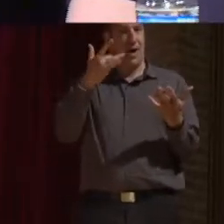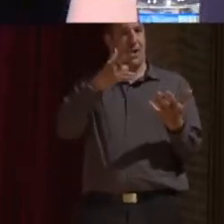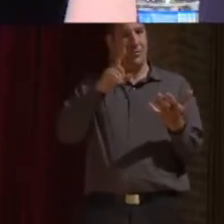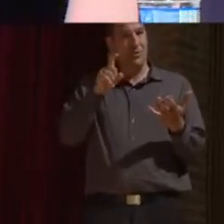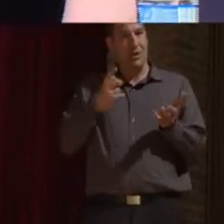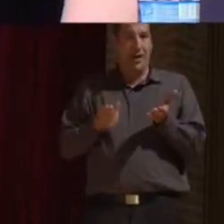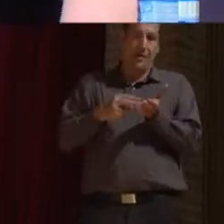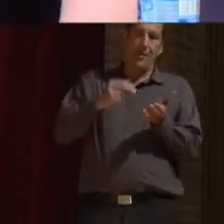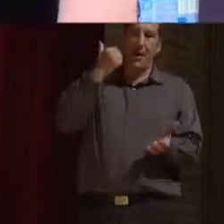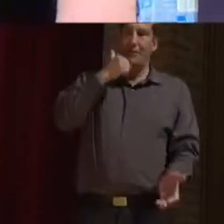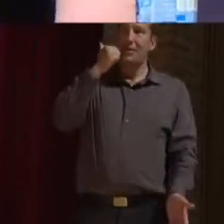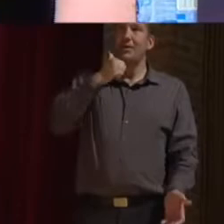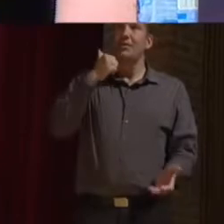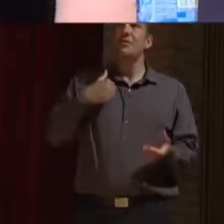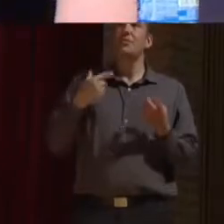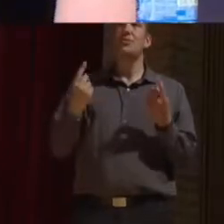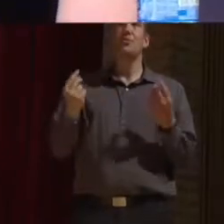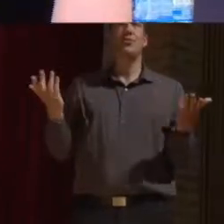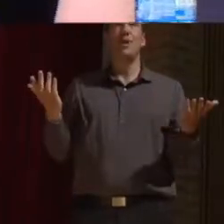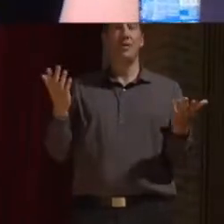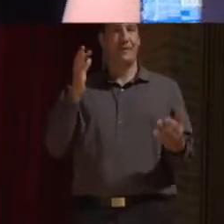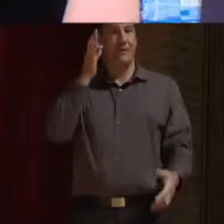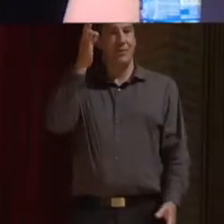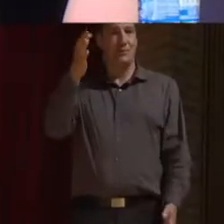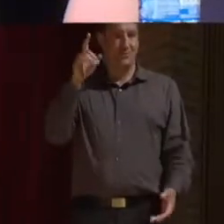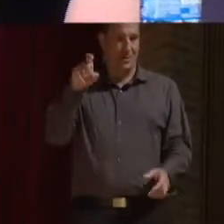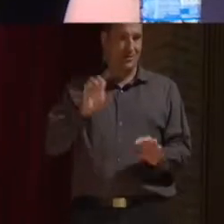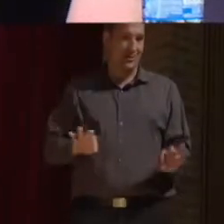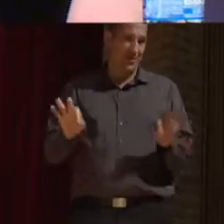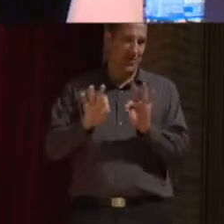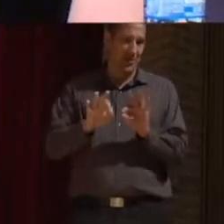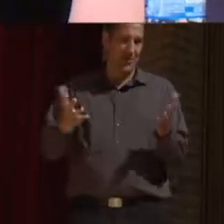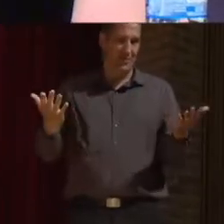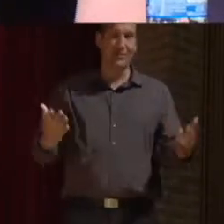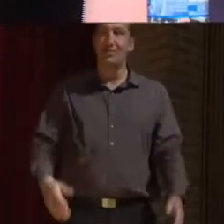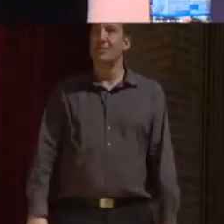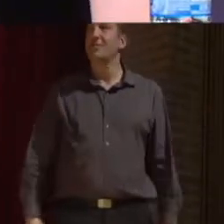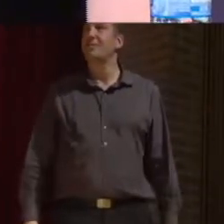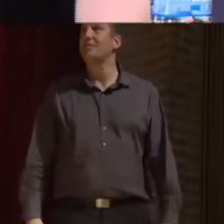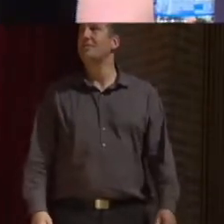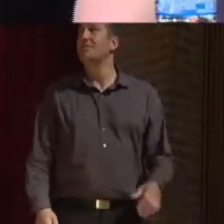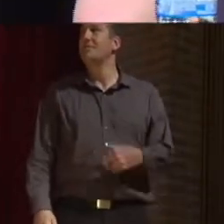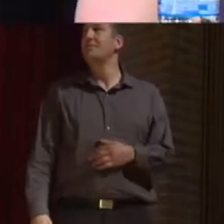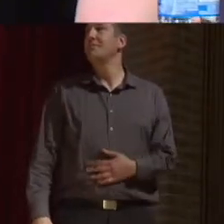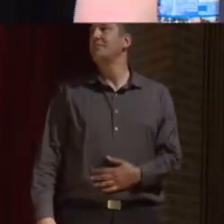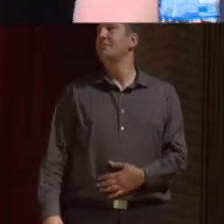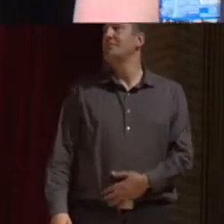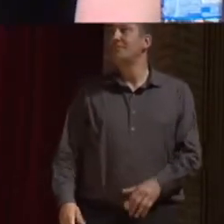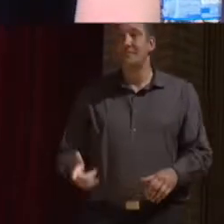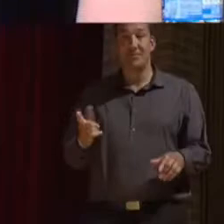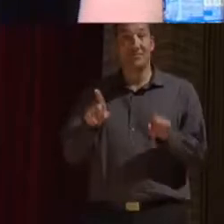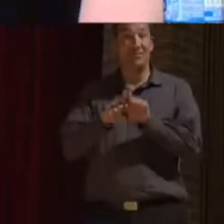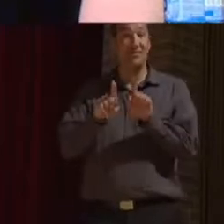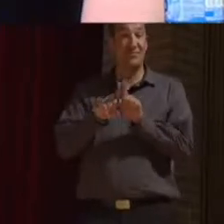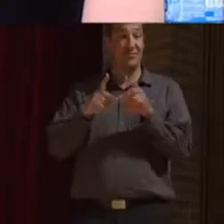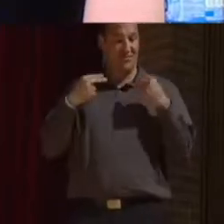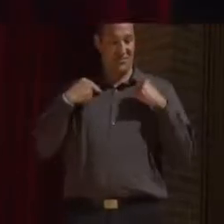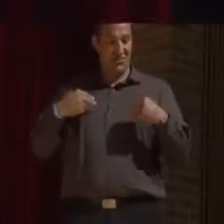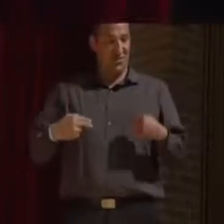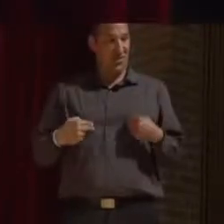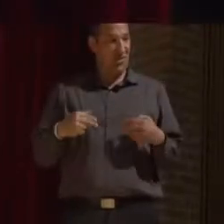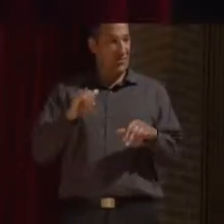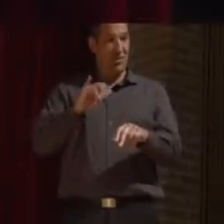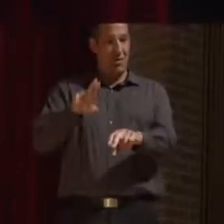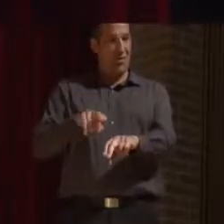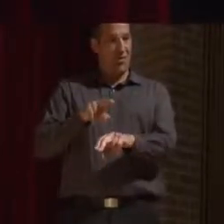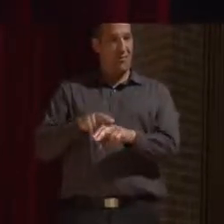day? So that's my feeling about that question. For sure. And we know that, humans by nature want to feel that